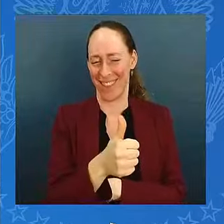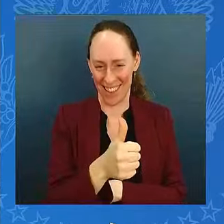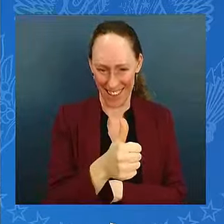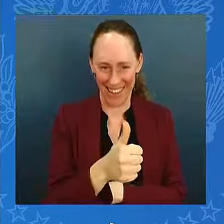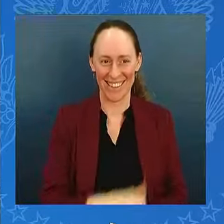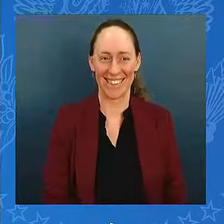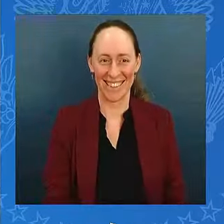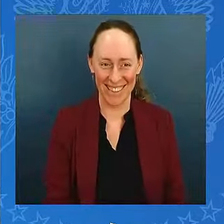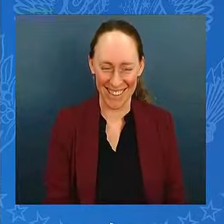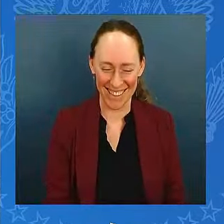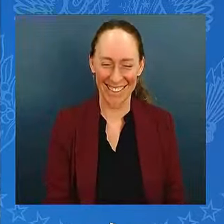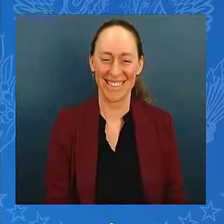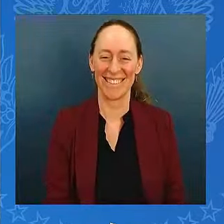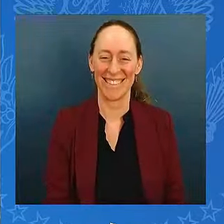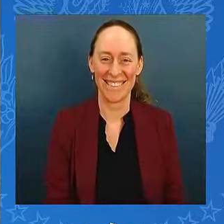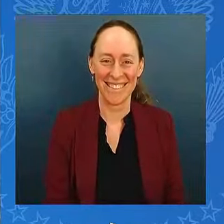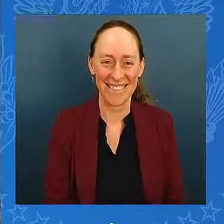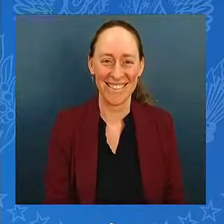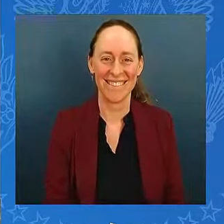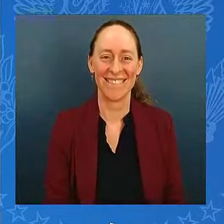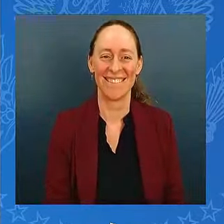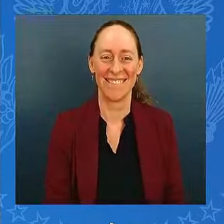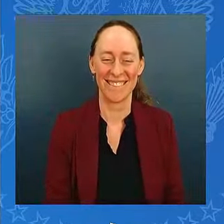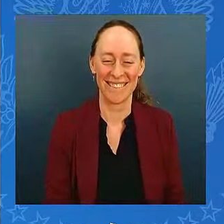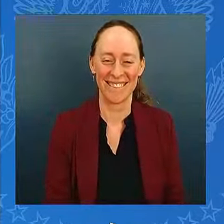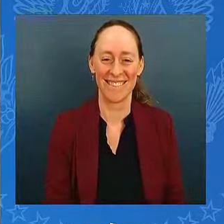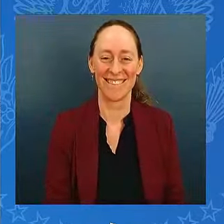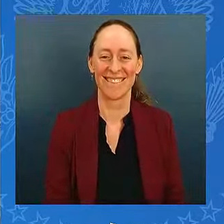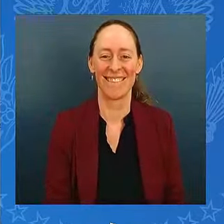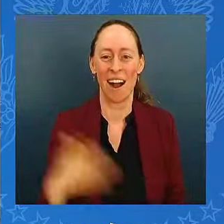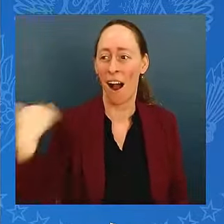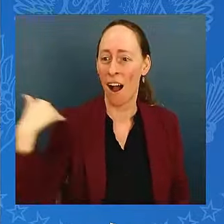Daddy, you didn't tell me the president was going to talk to me. Please, have a seat.